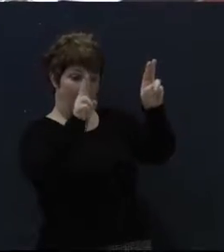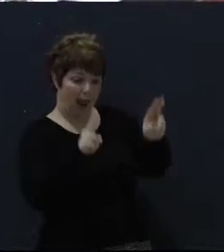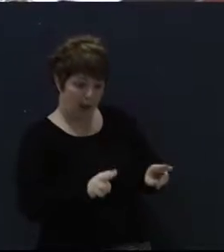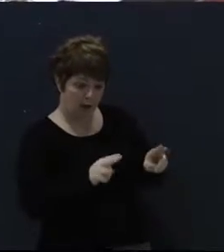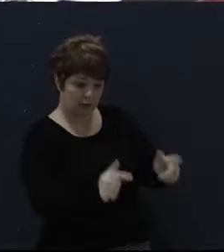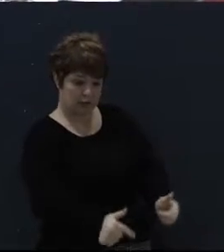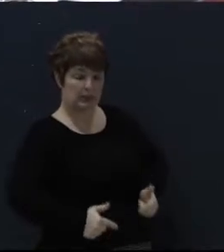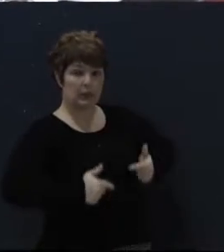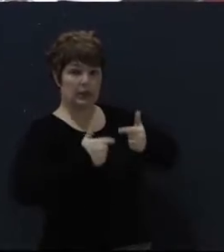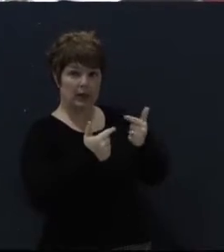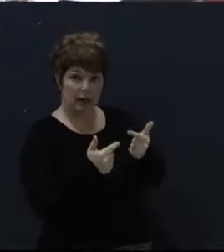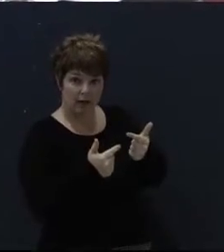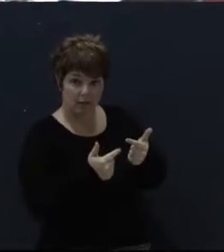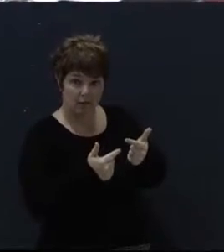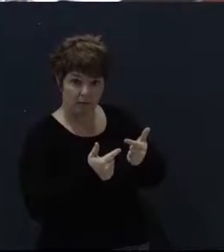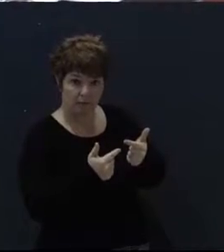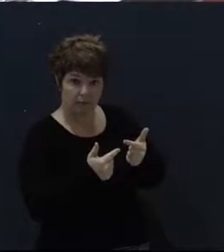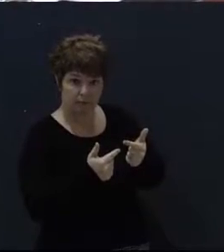in.